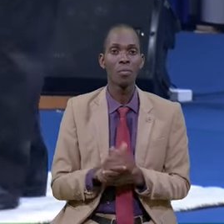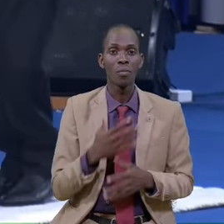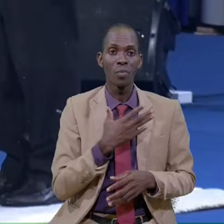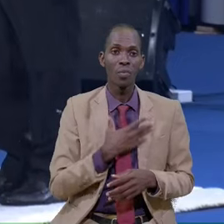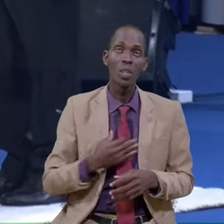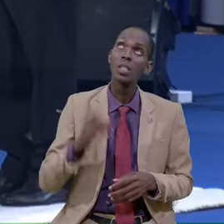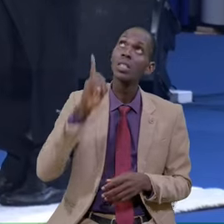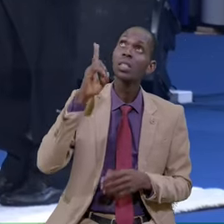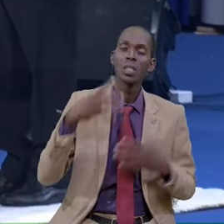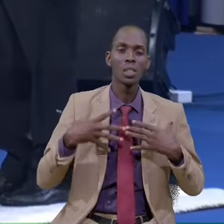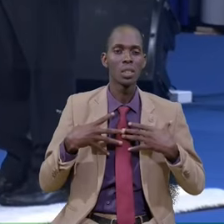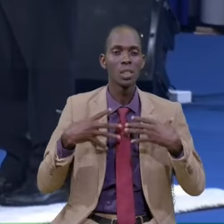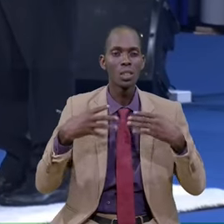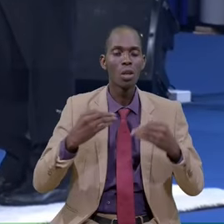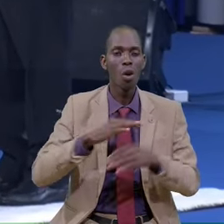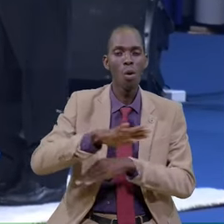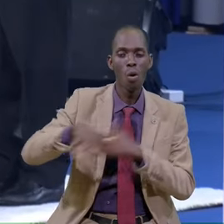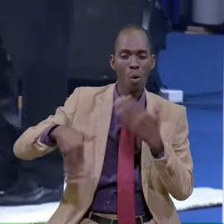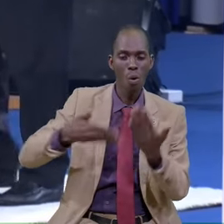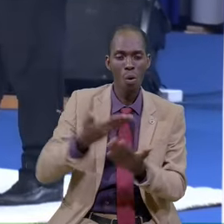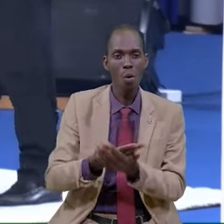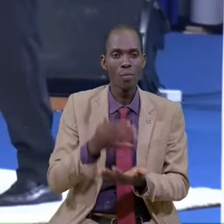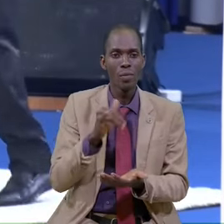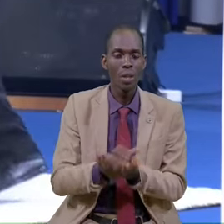healed all that